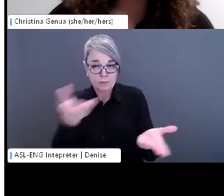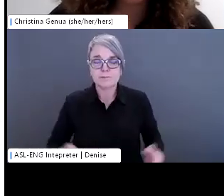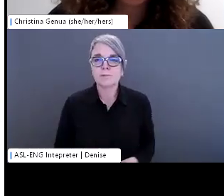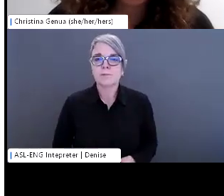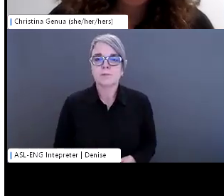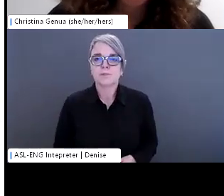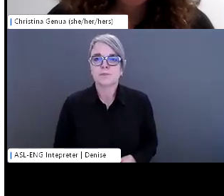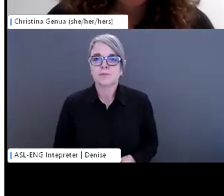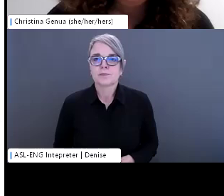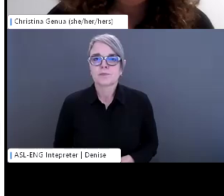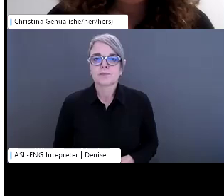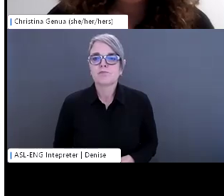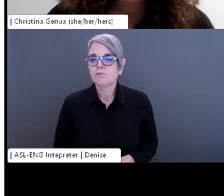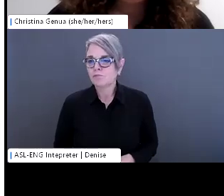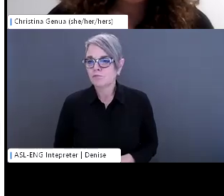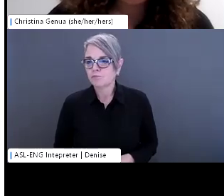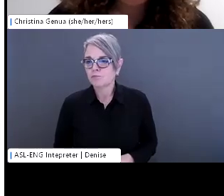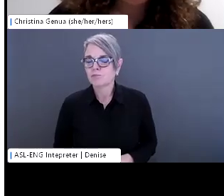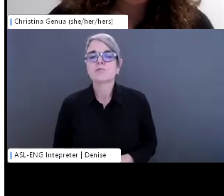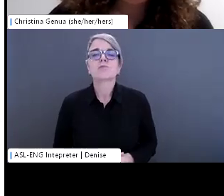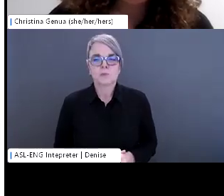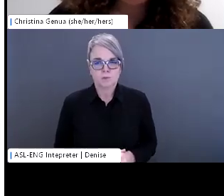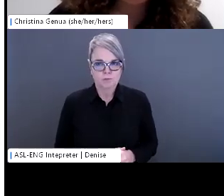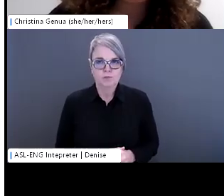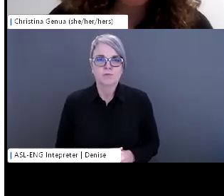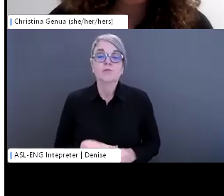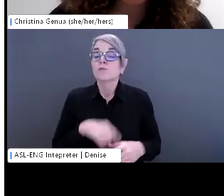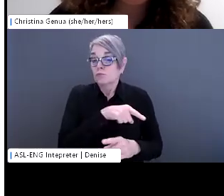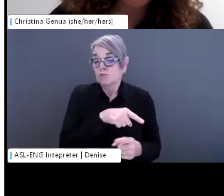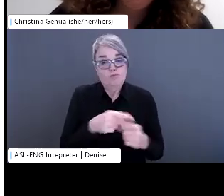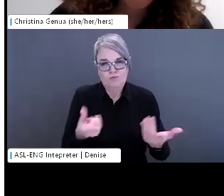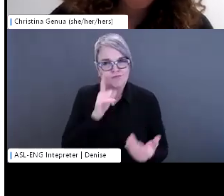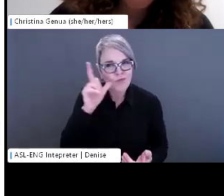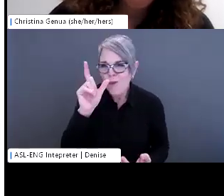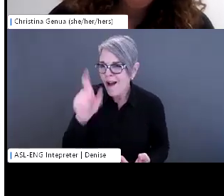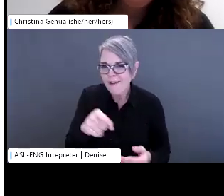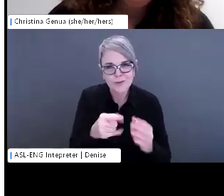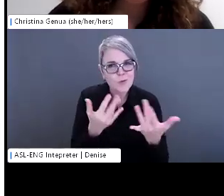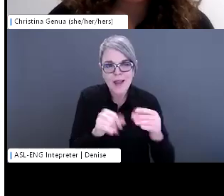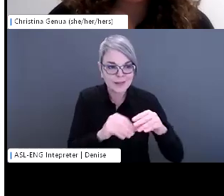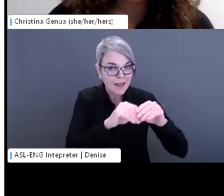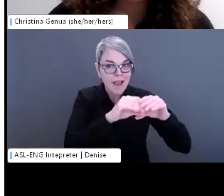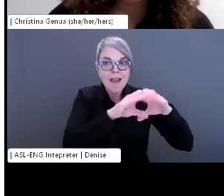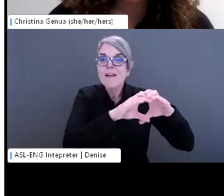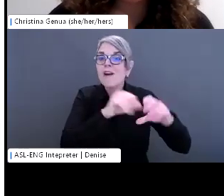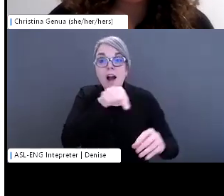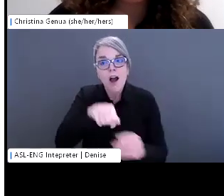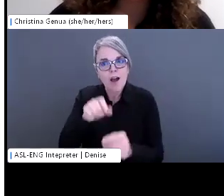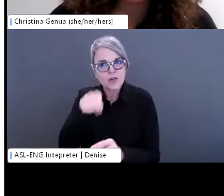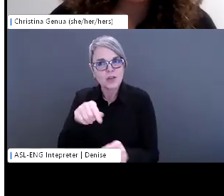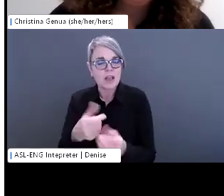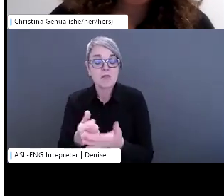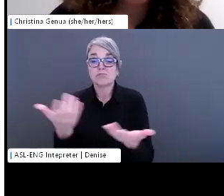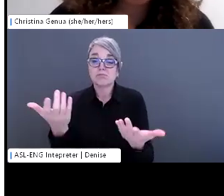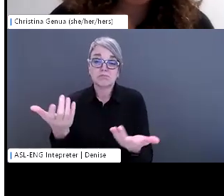So she doesn't. Um, she can open the savings account at any time and